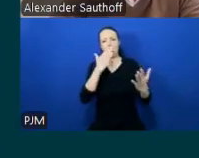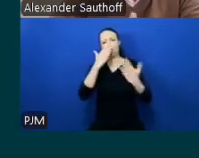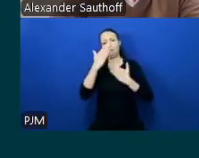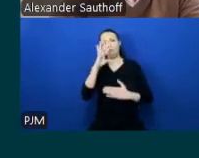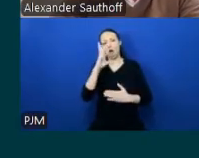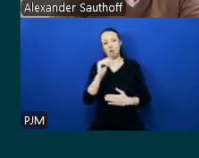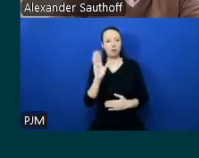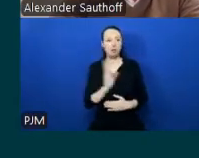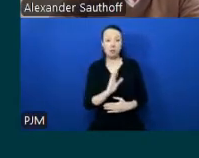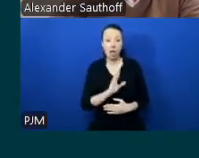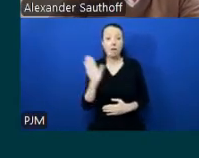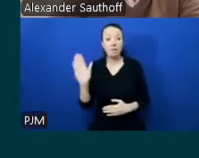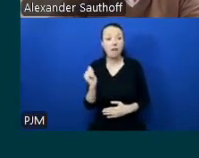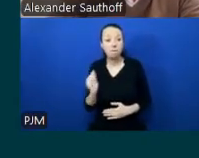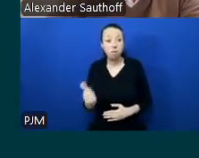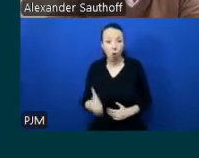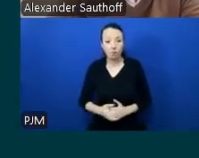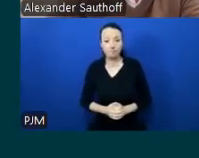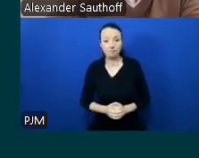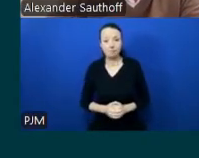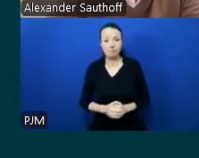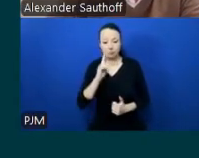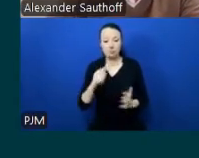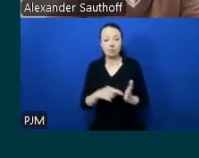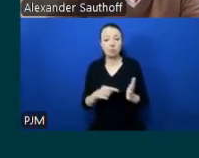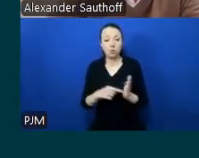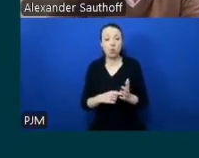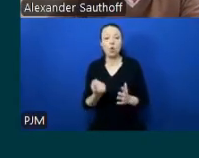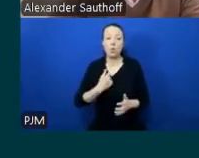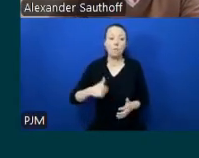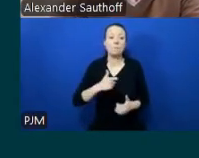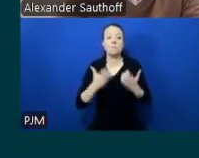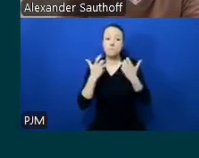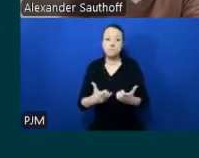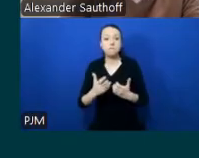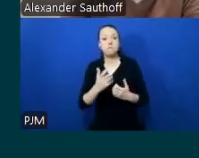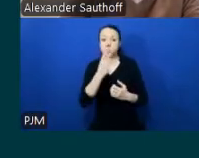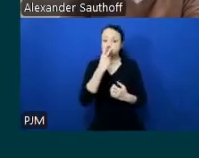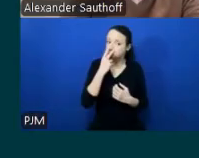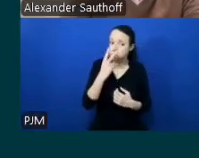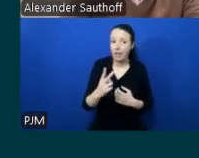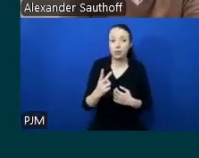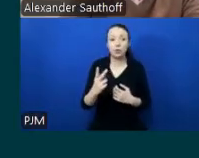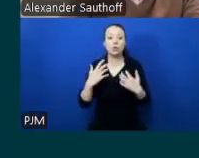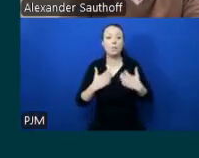through which I would like to approach urban biodiversity today.